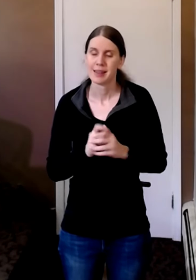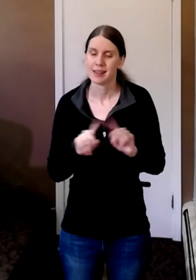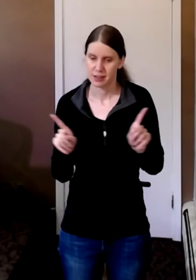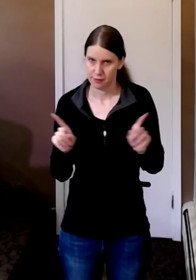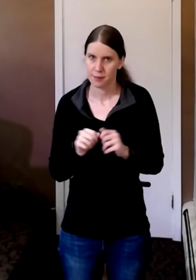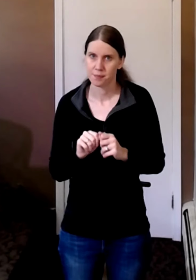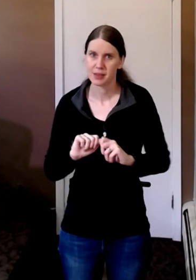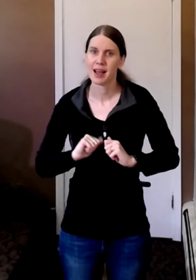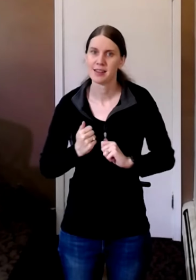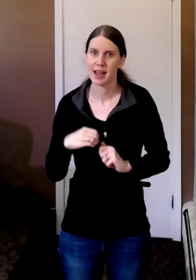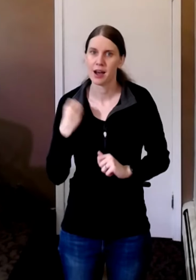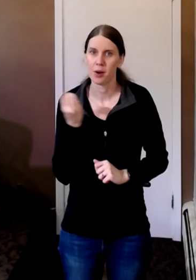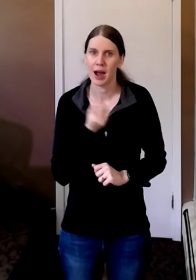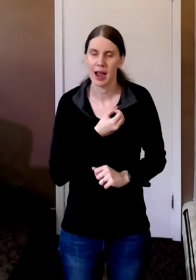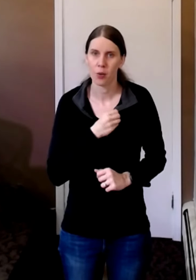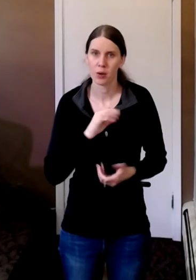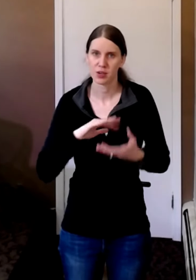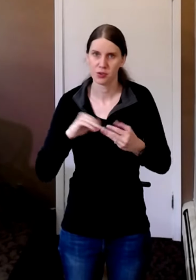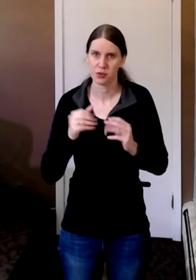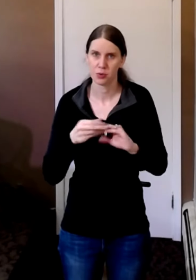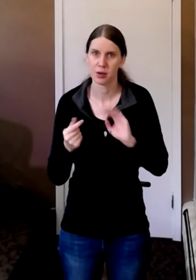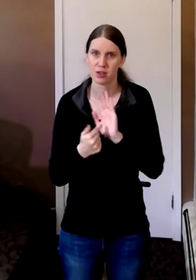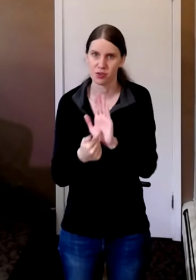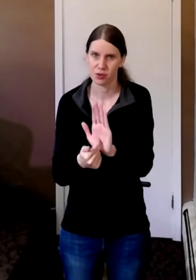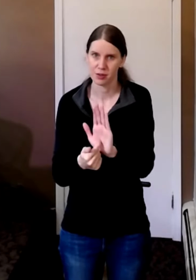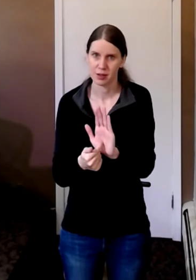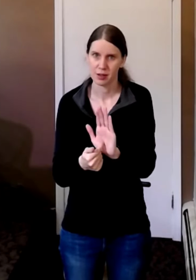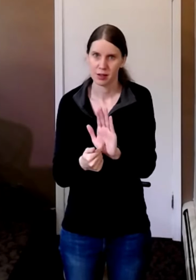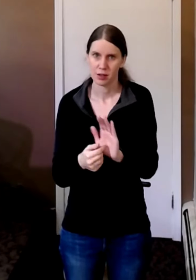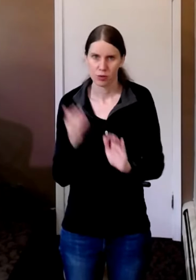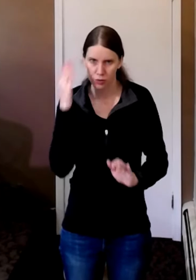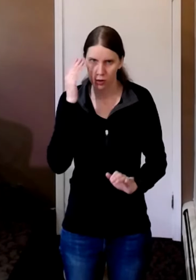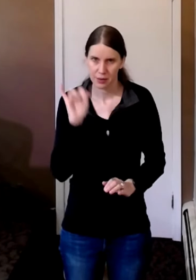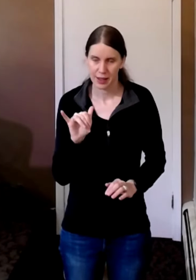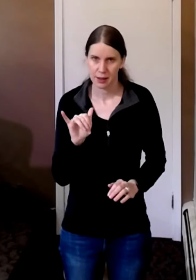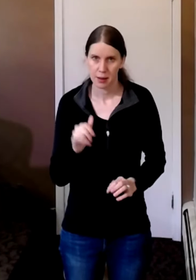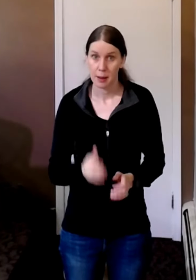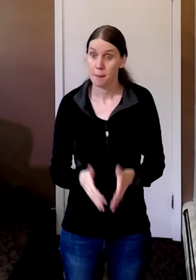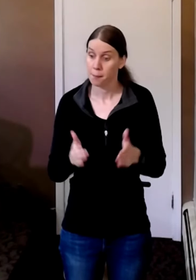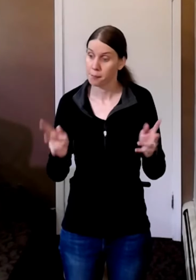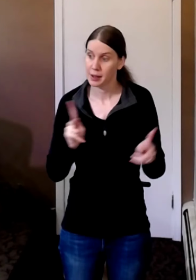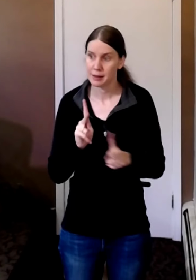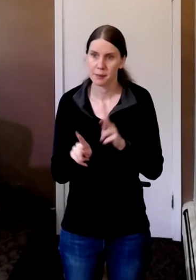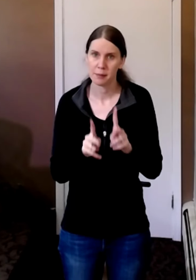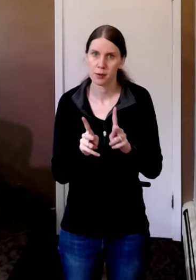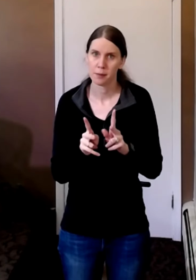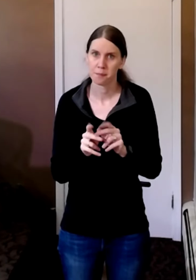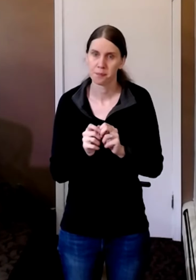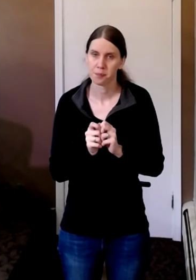That's how our testimony shows. We need to know this because many people,